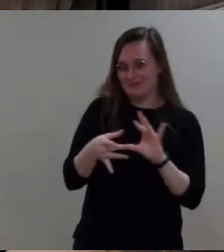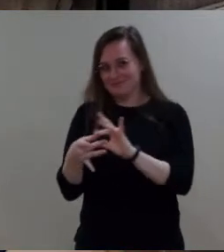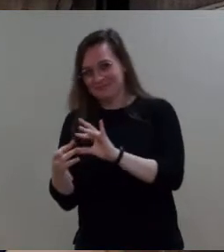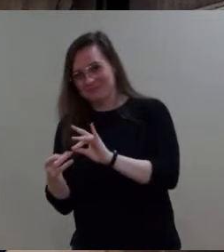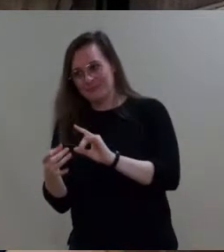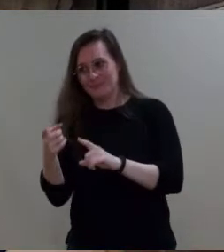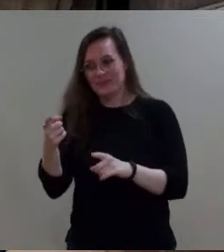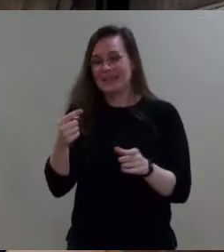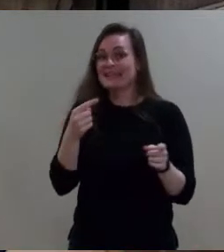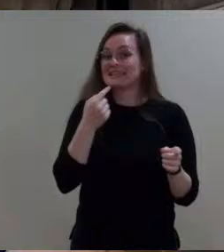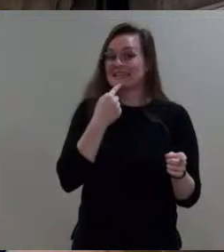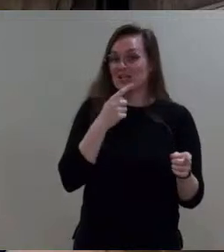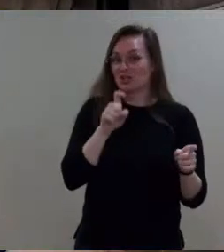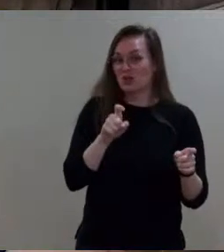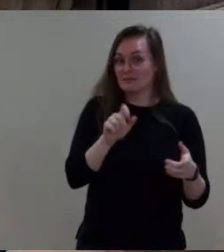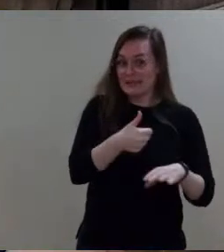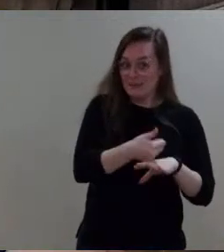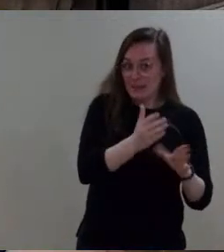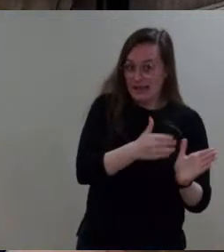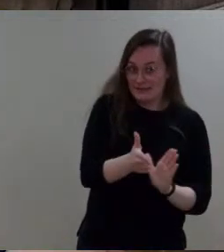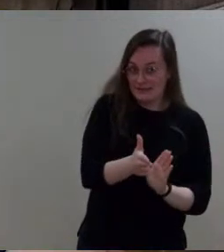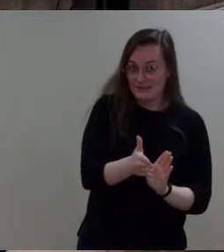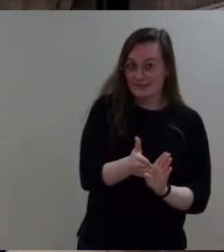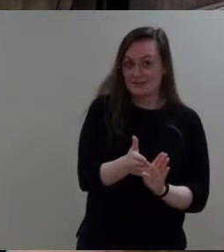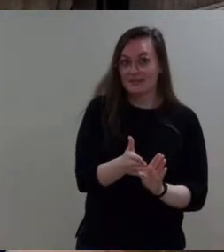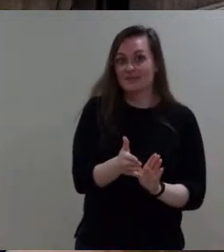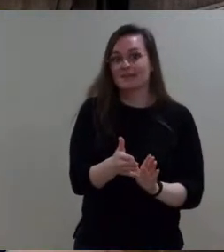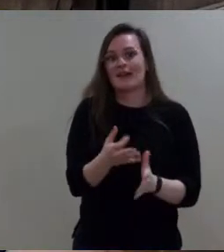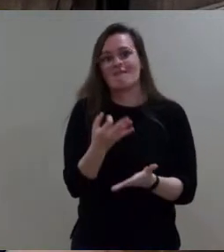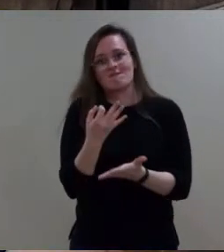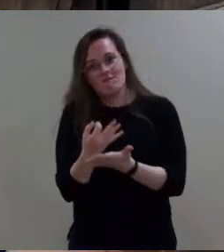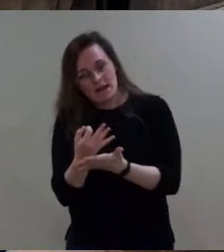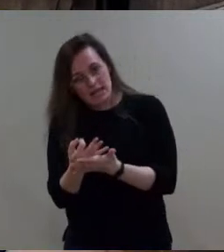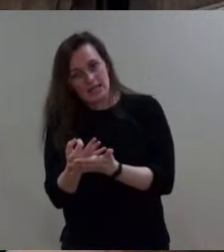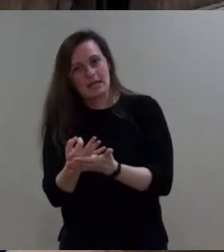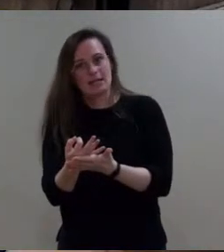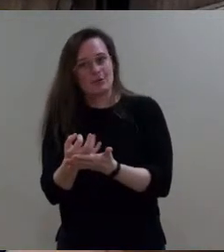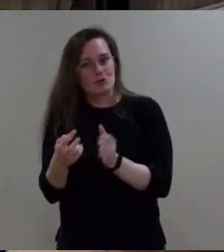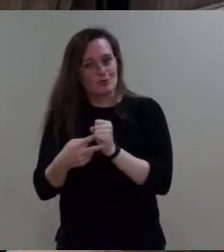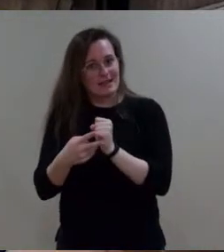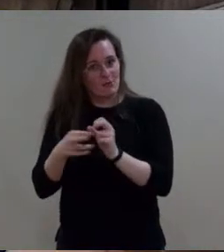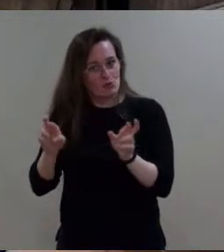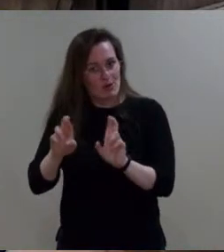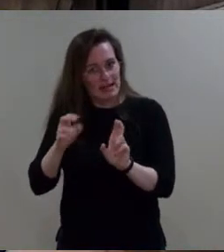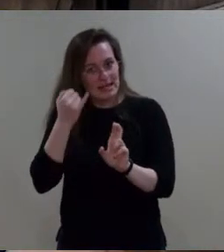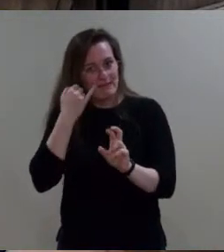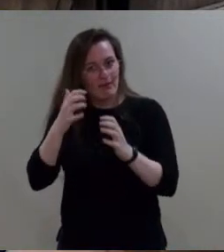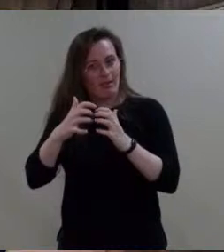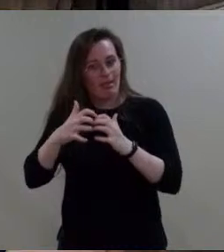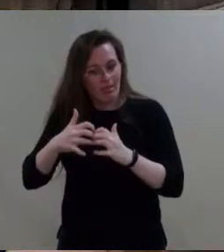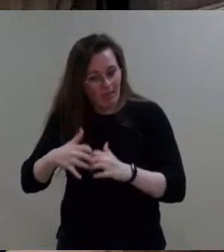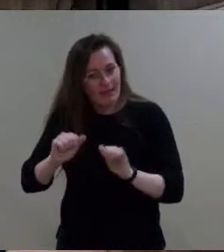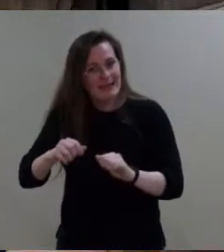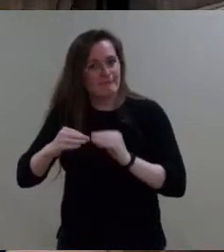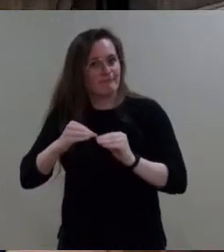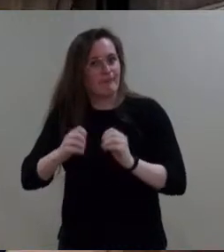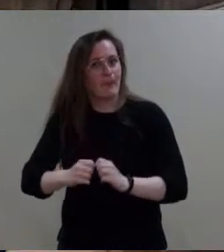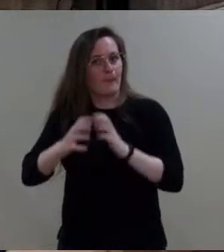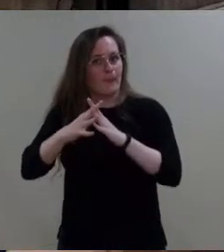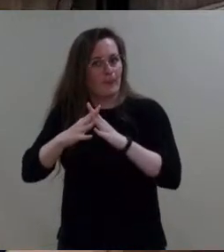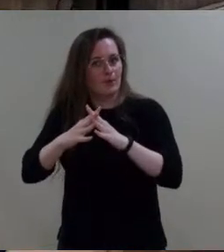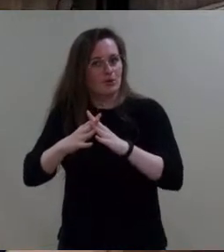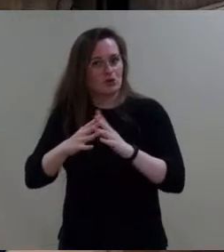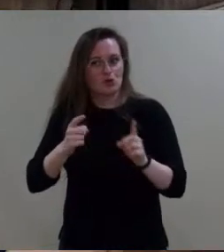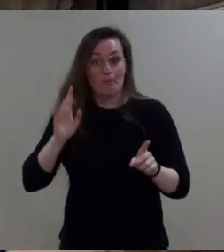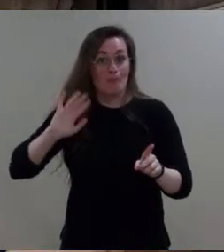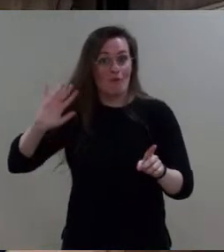funding depreciation, which is really the way you would do it with a water utility or another utility. And we haven't done this historically,